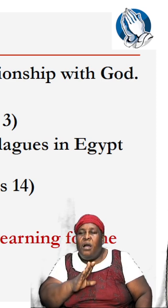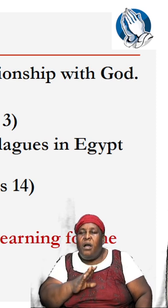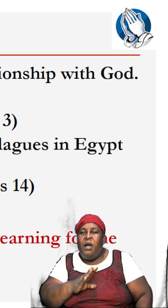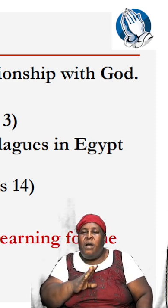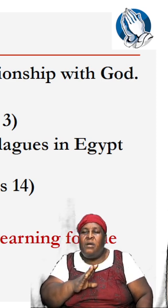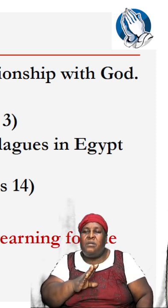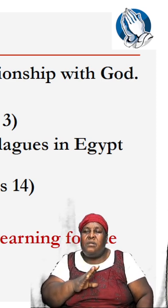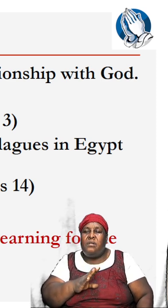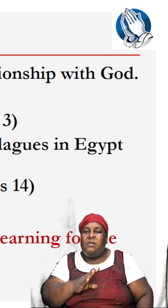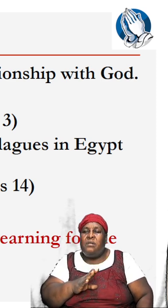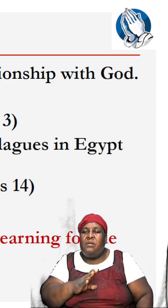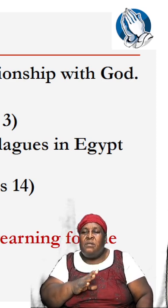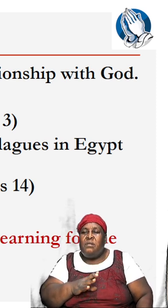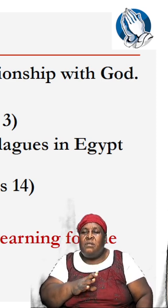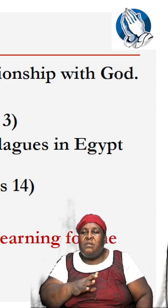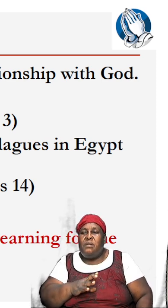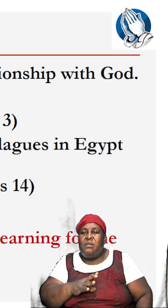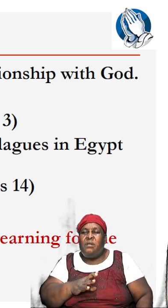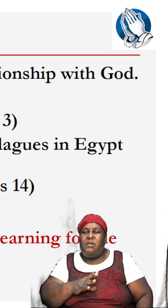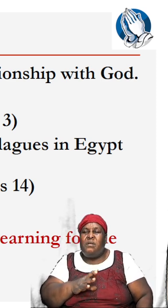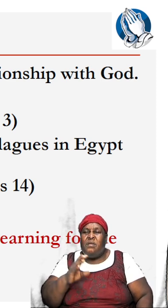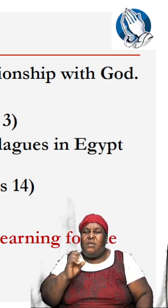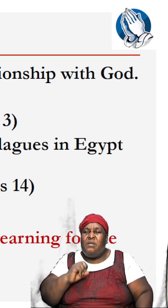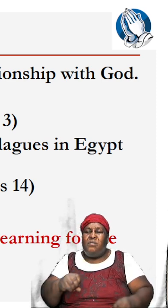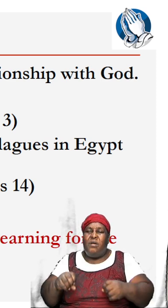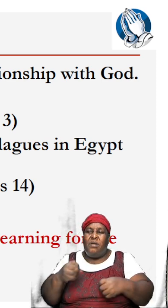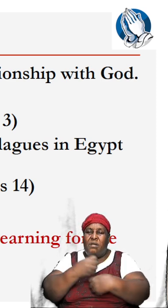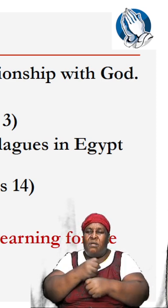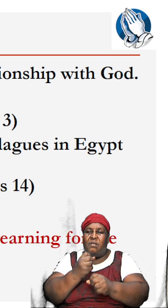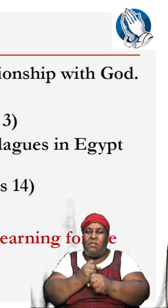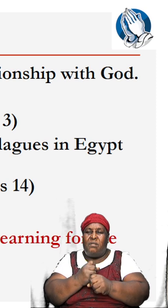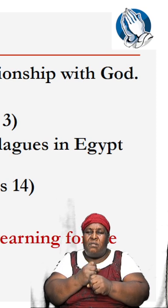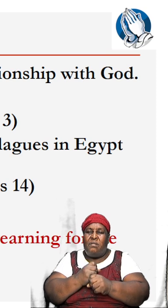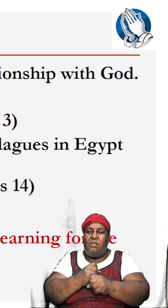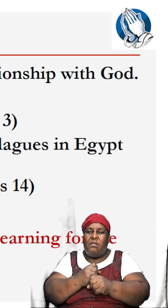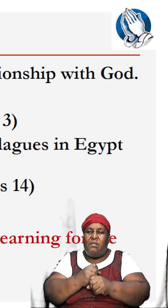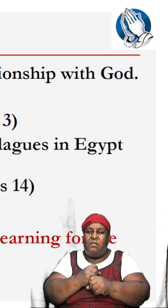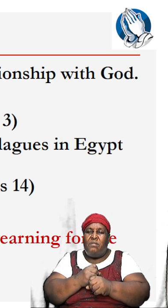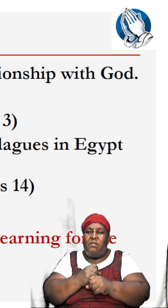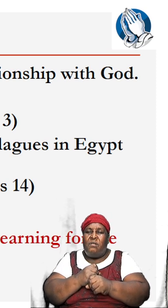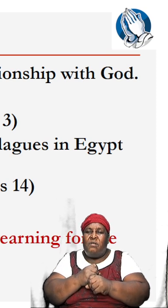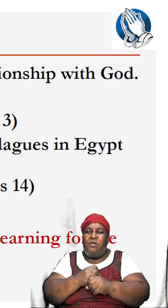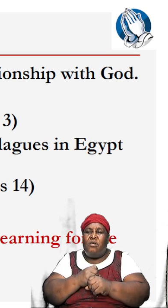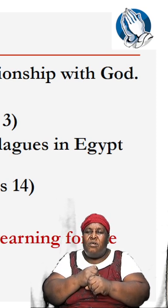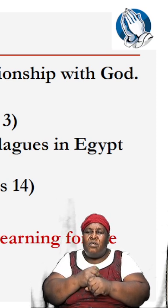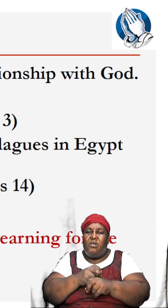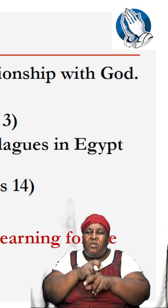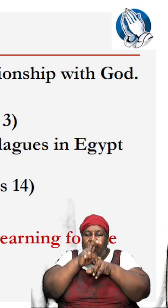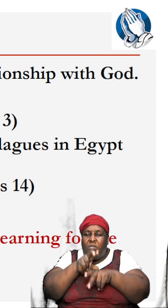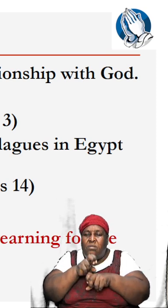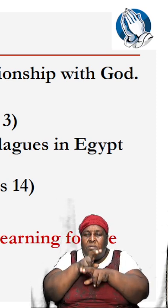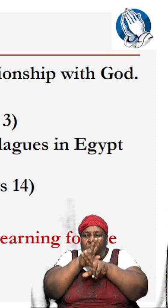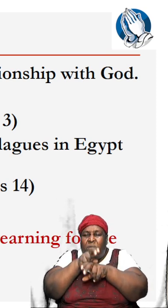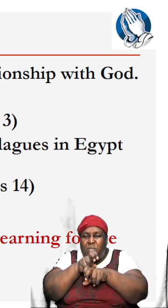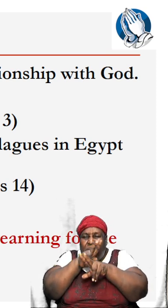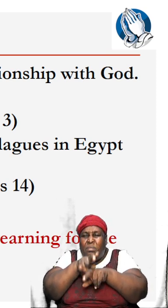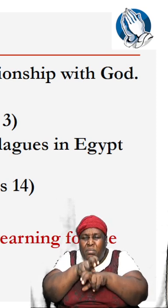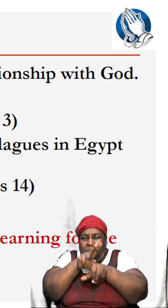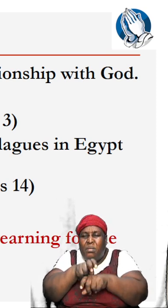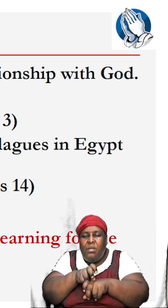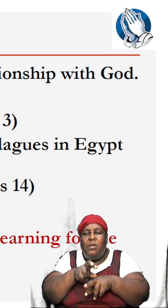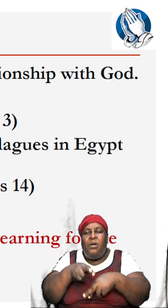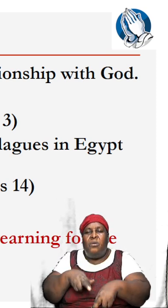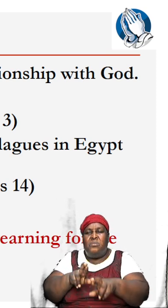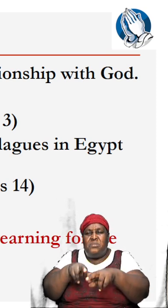God have a frog look face. And what did God do? God make frogs come out of the river Nile. This is what Moses is seeing, you know.